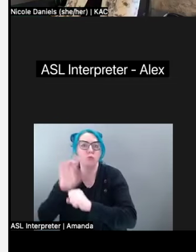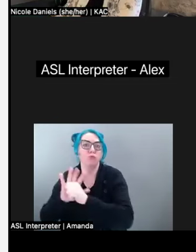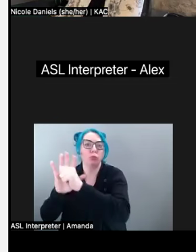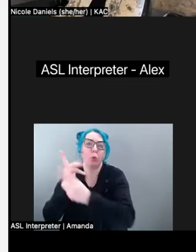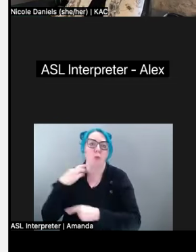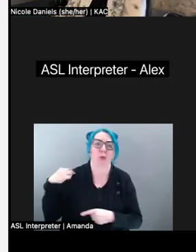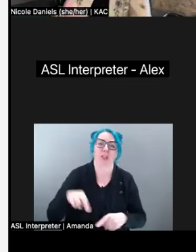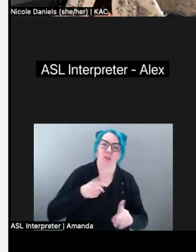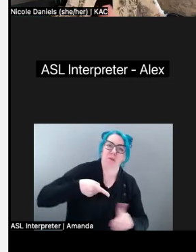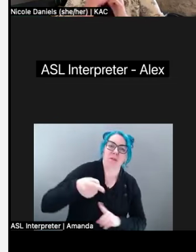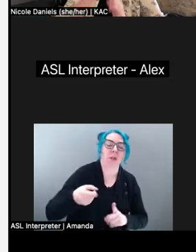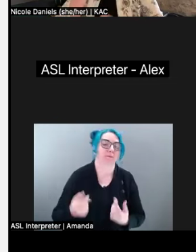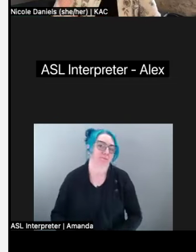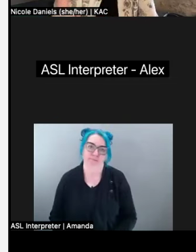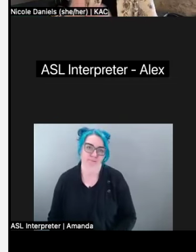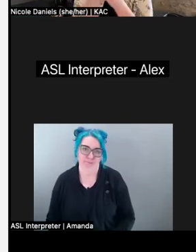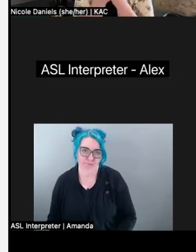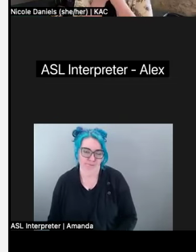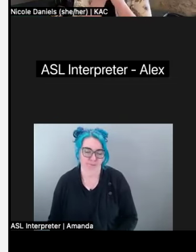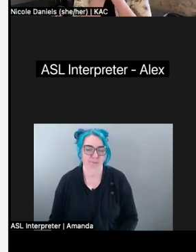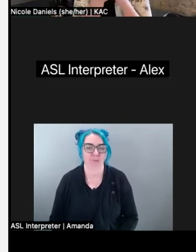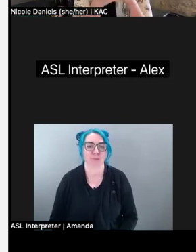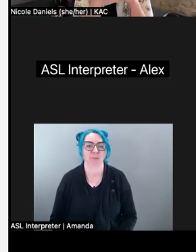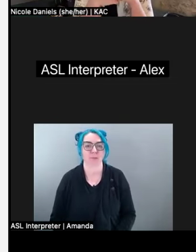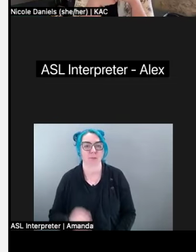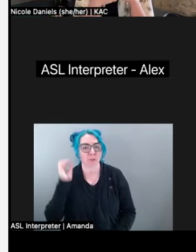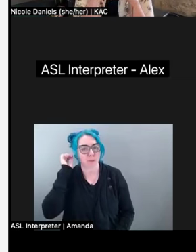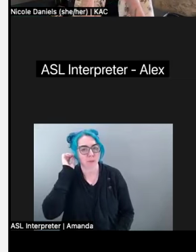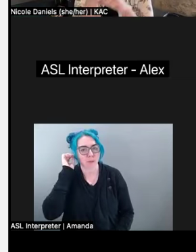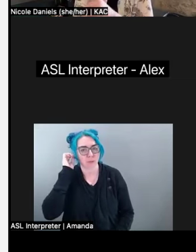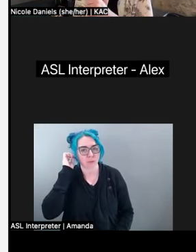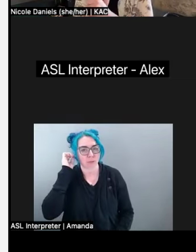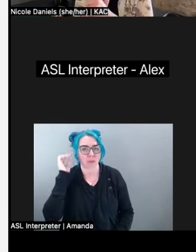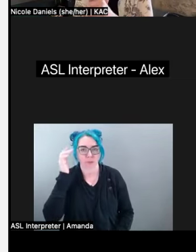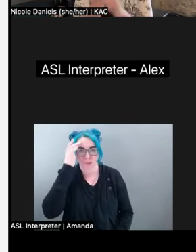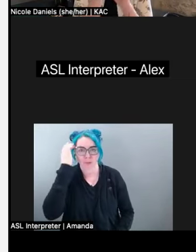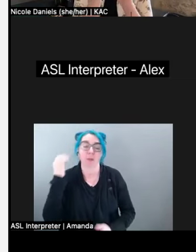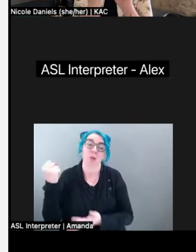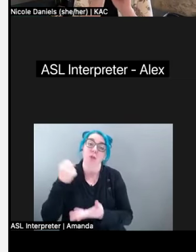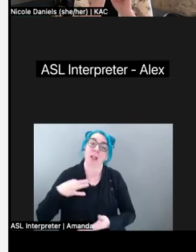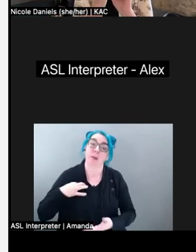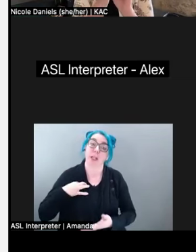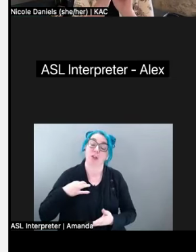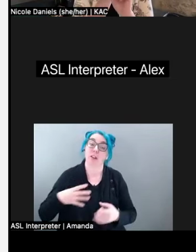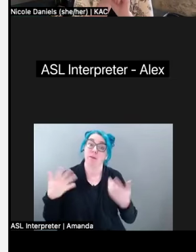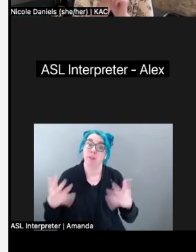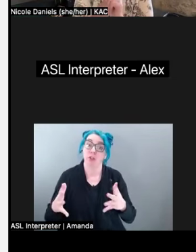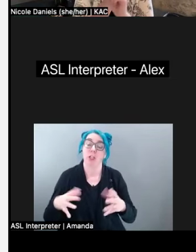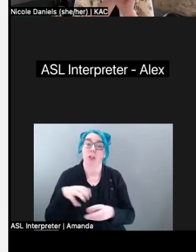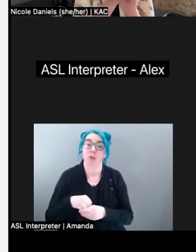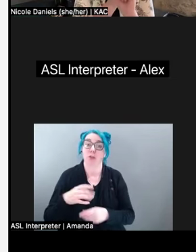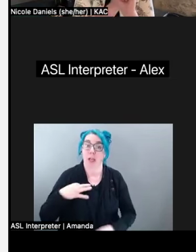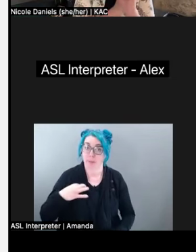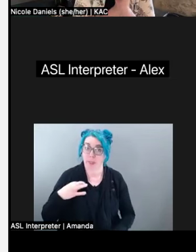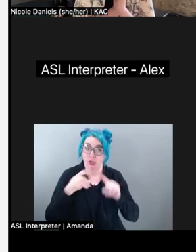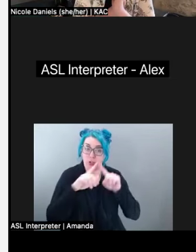Excuse me. A complete operating grant application consists of your application form. New this year, we also have a budget